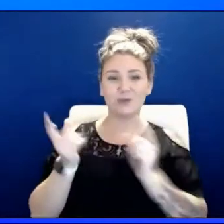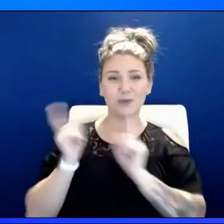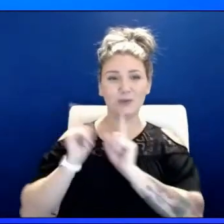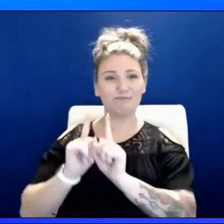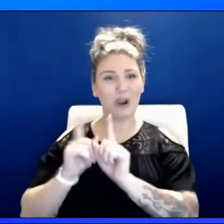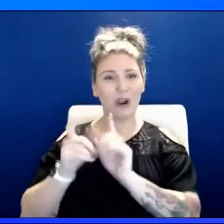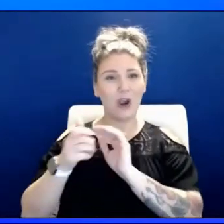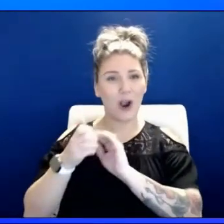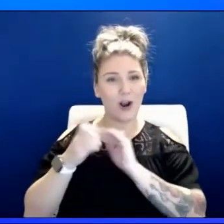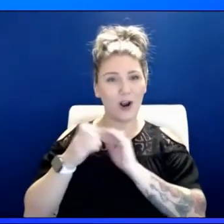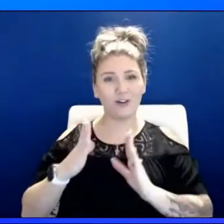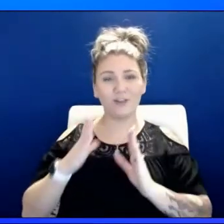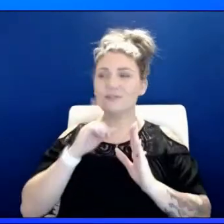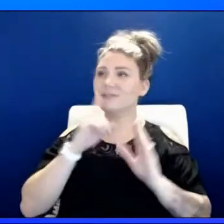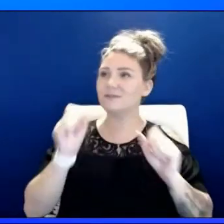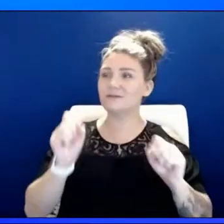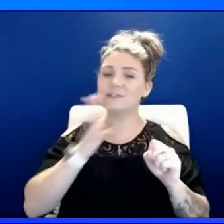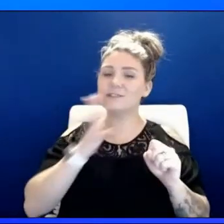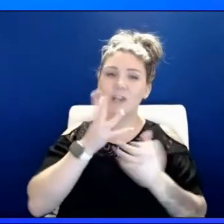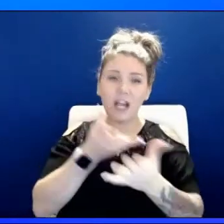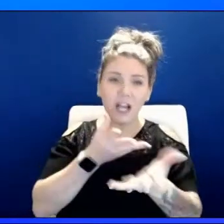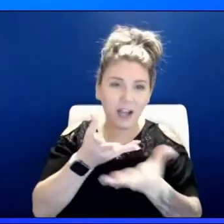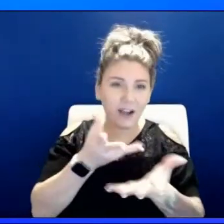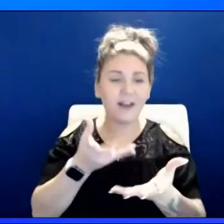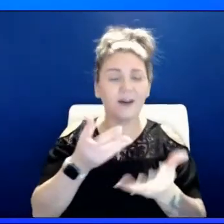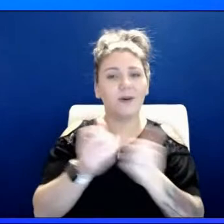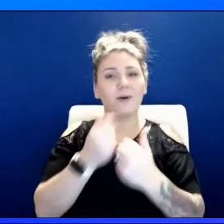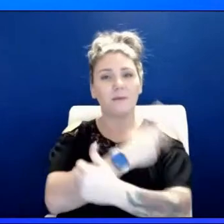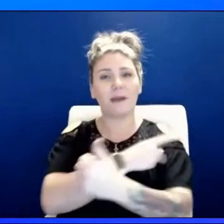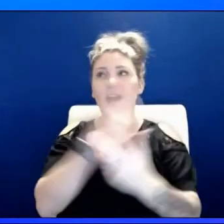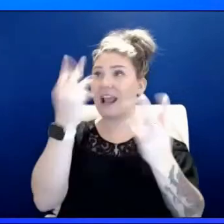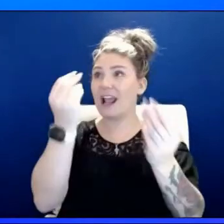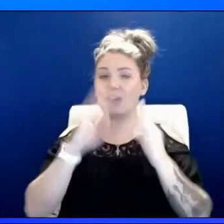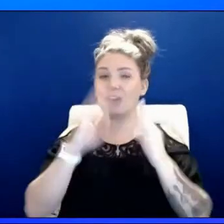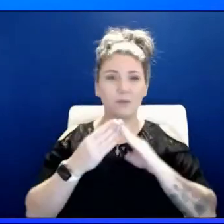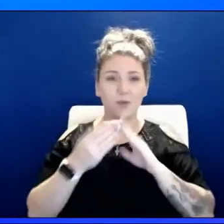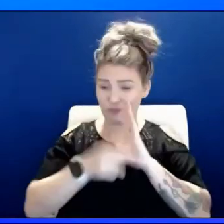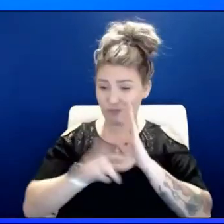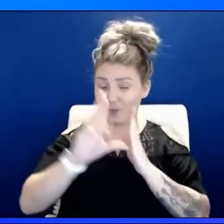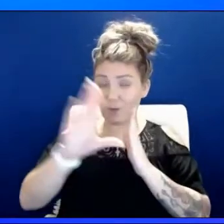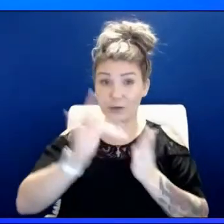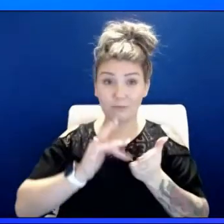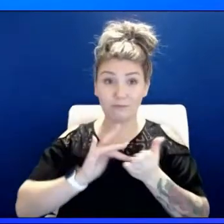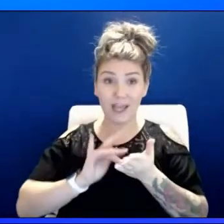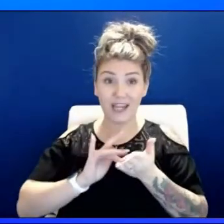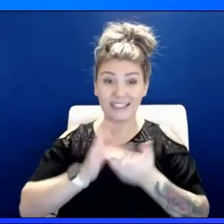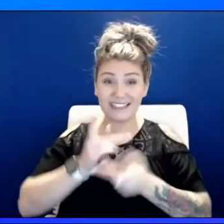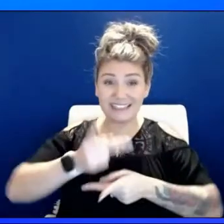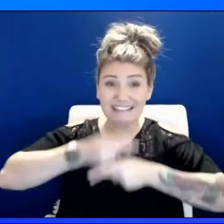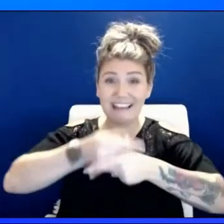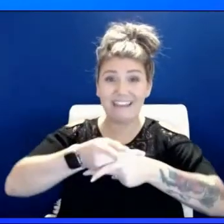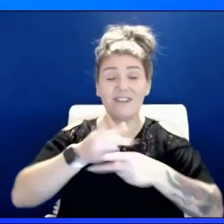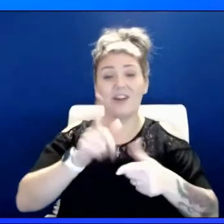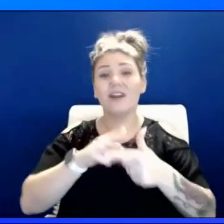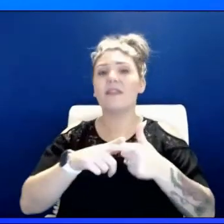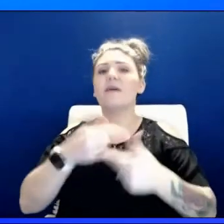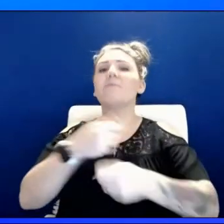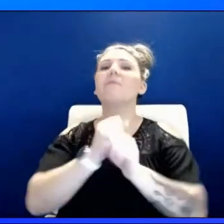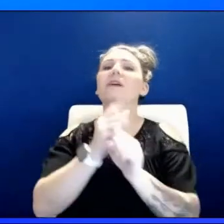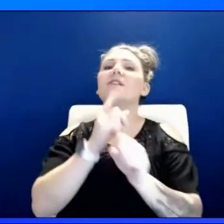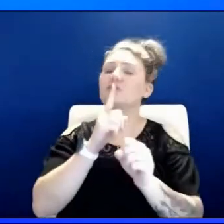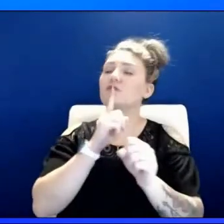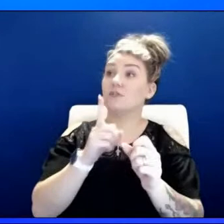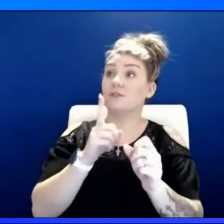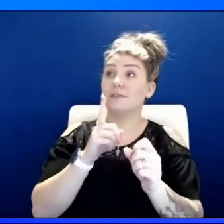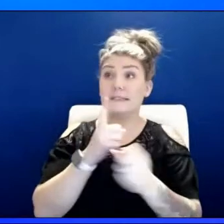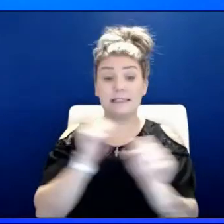to our patients in the community and go over their medications carefully and make sure that this is ultimately safe for them.